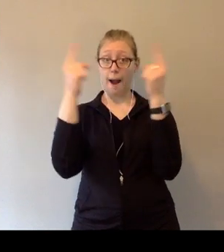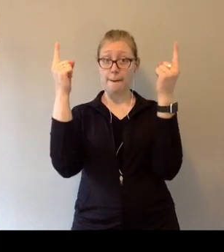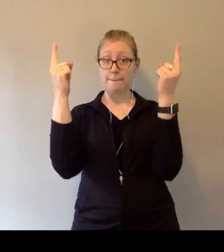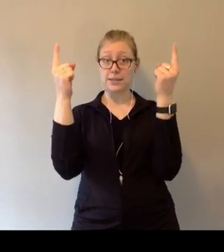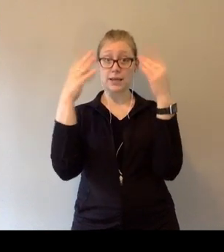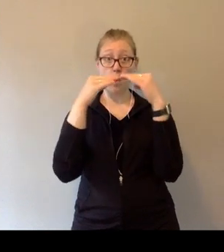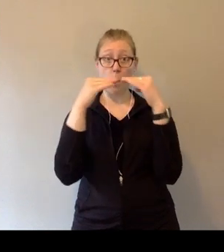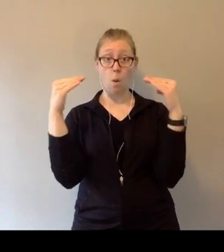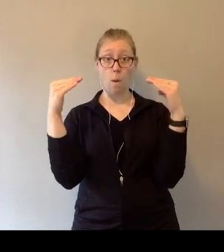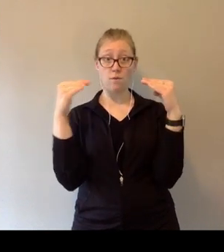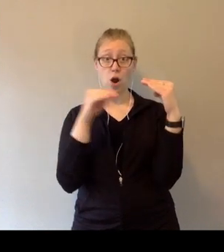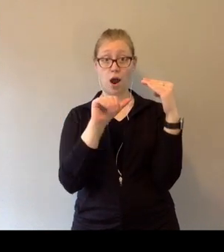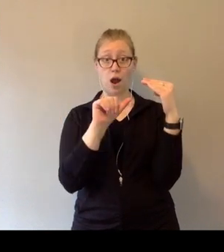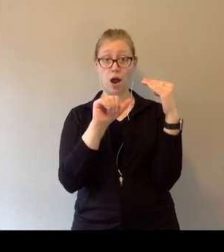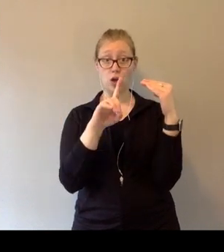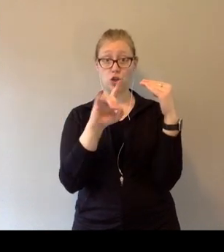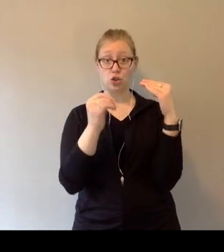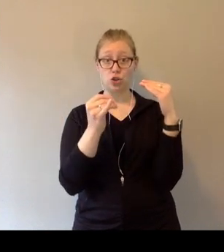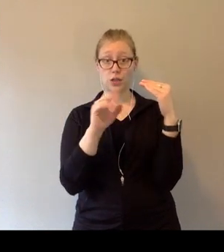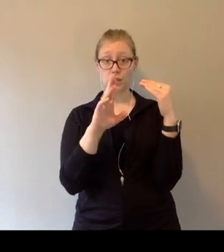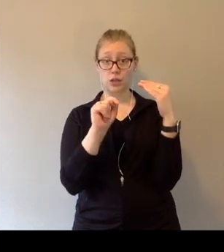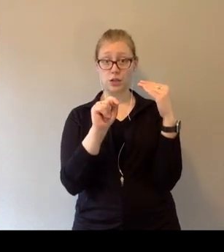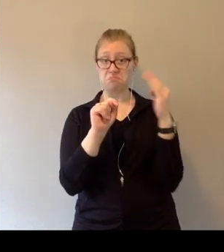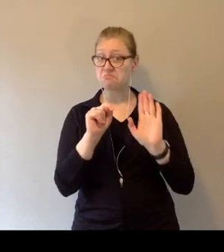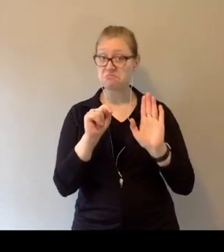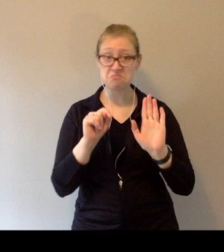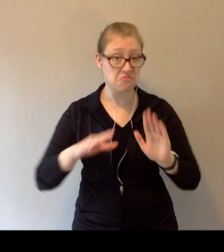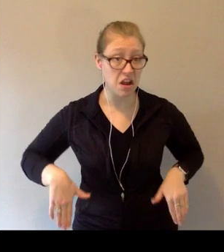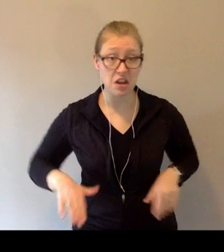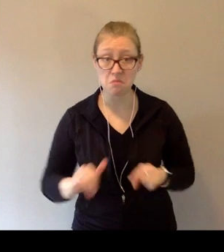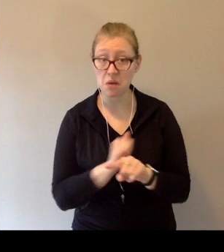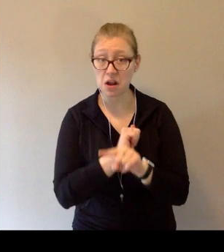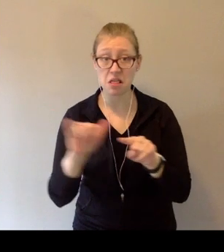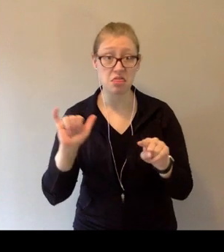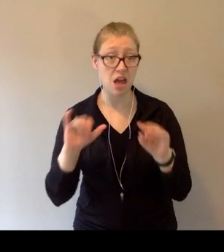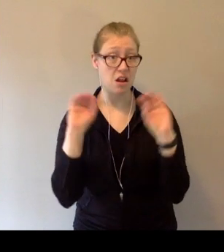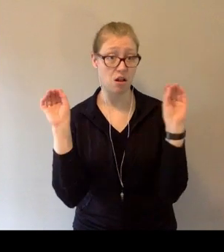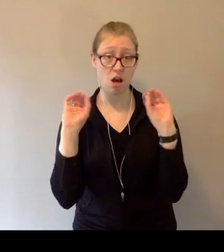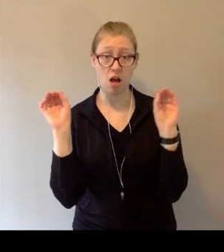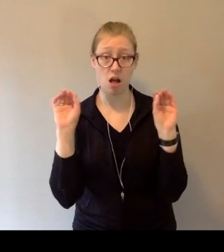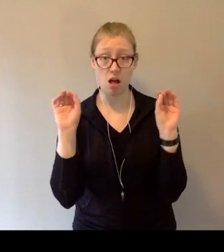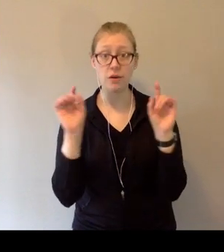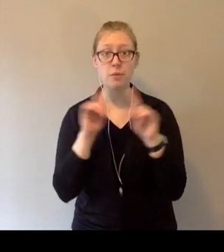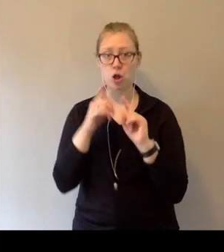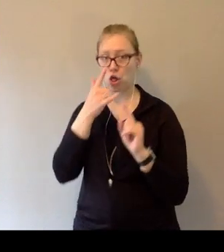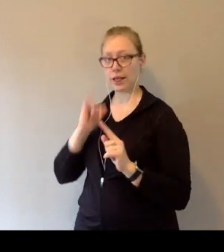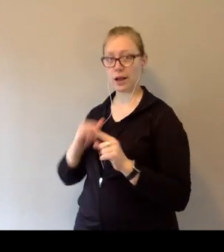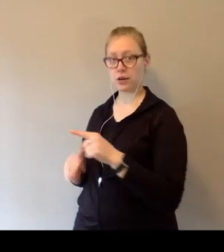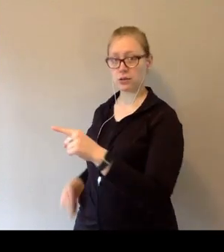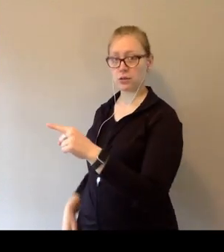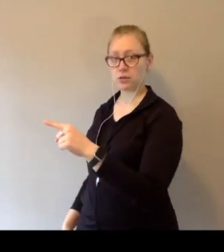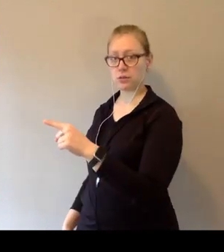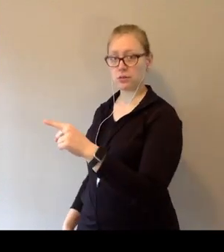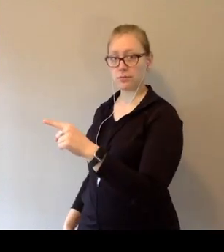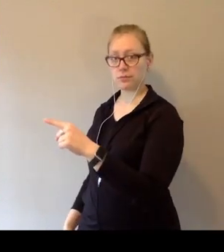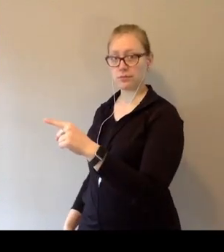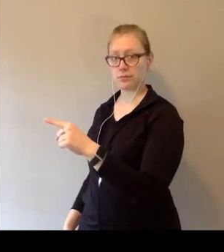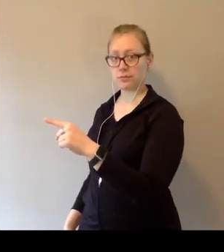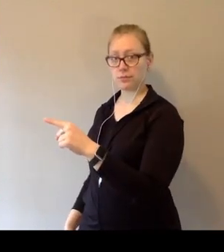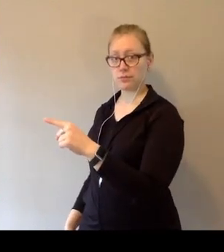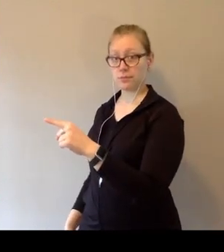over adjacent, and we haven't had any practice with that at all. So this is the opposite over the adjacent